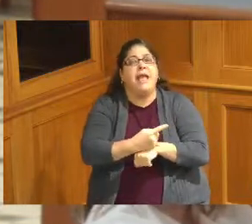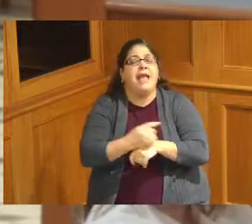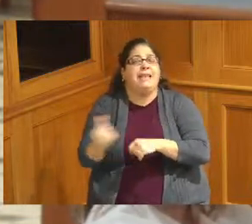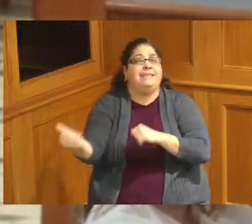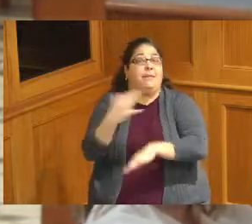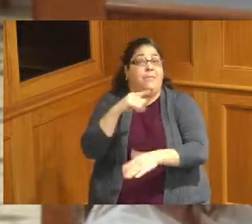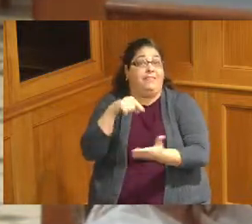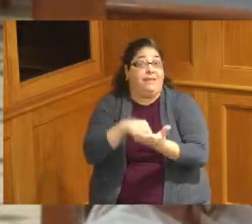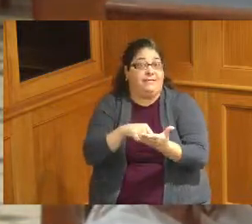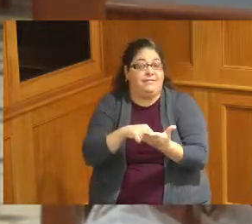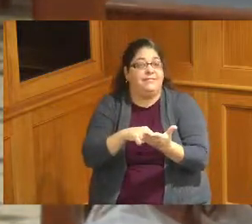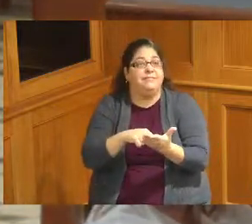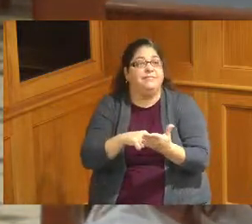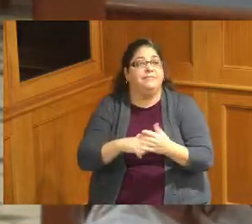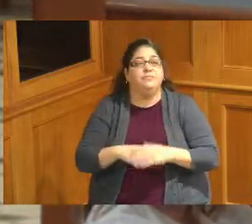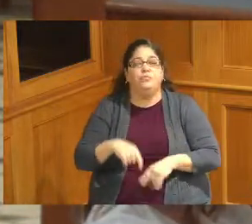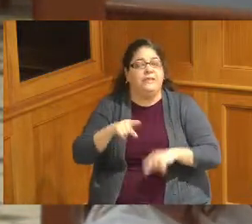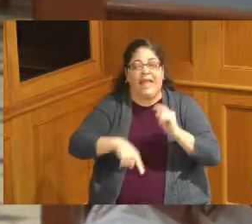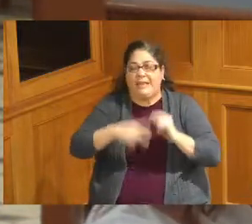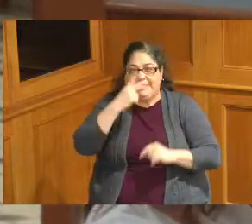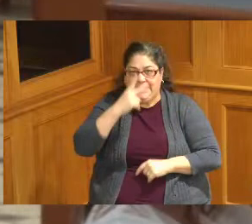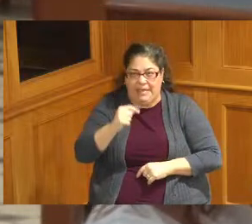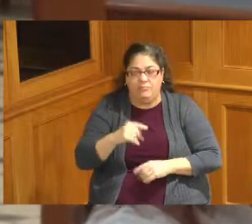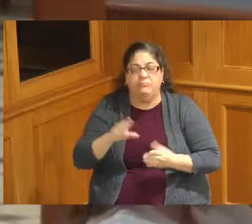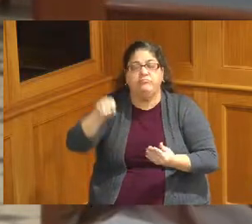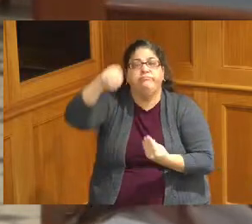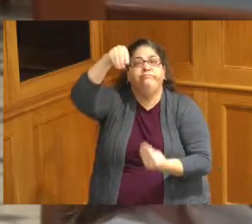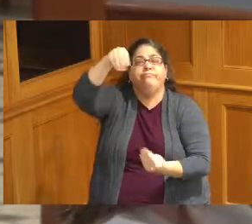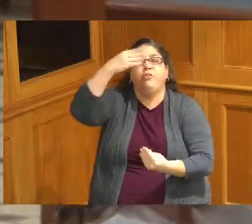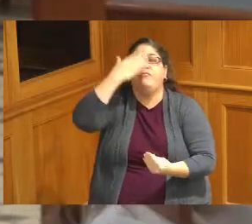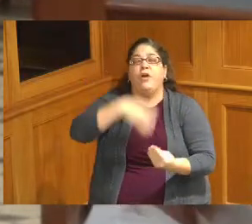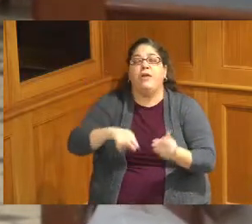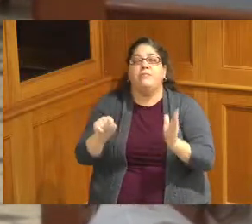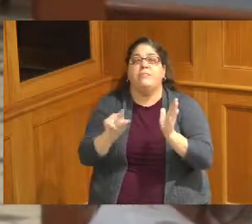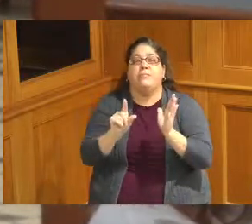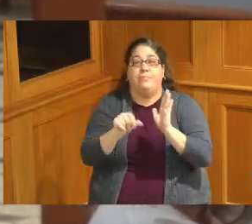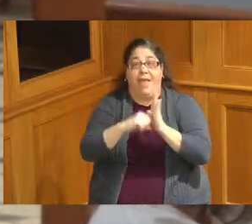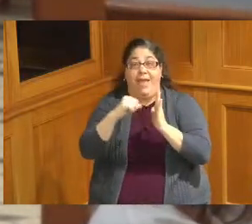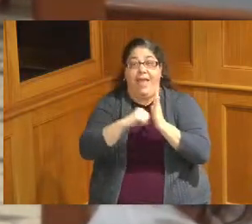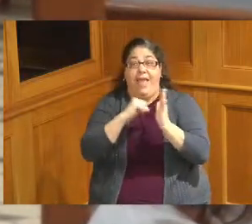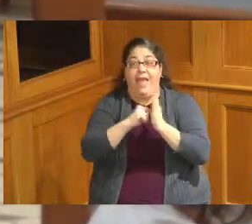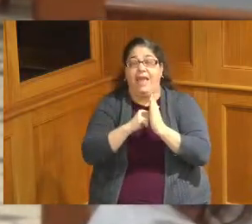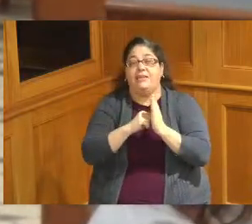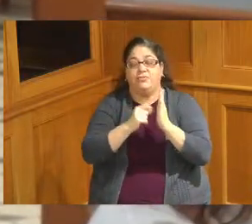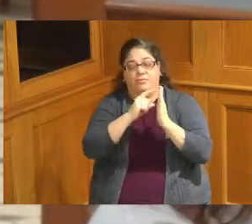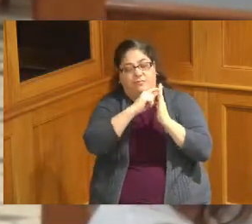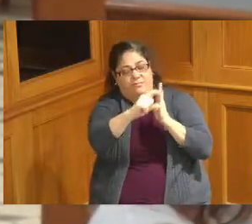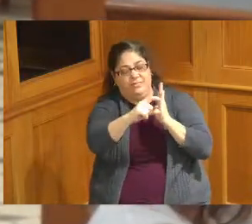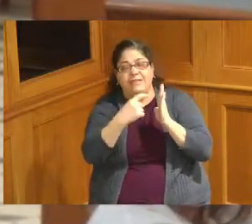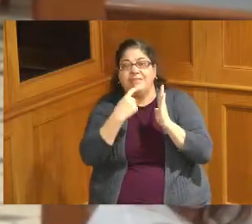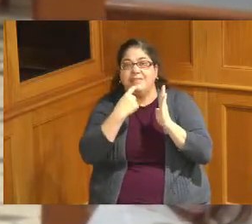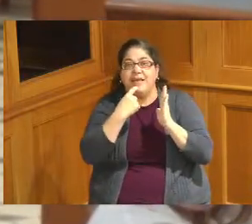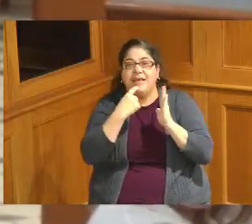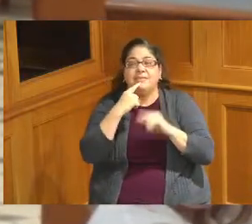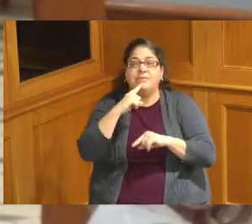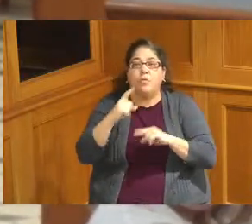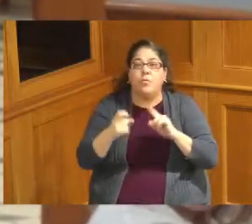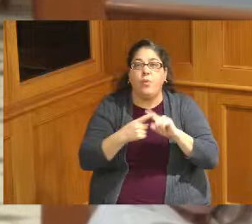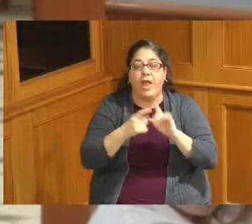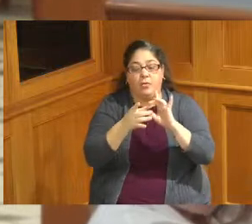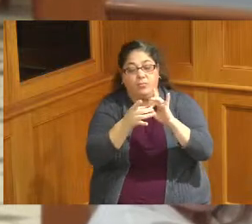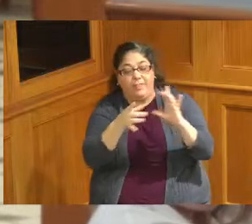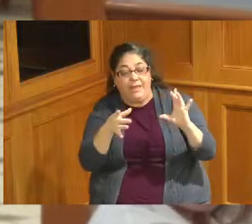this, and you can't see it, but what it is the front page of the solicitation that tells when it was